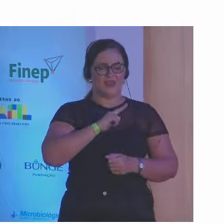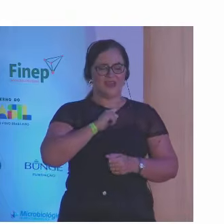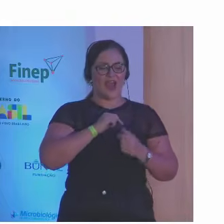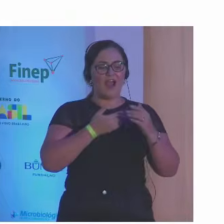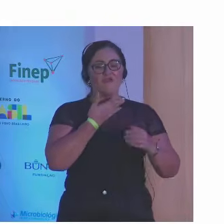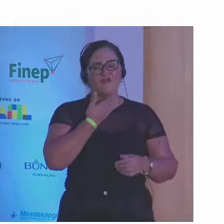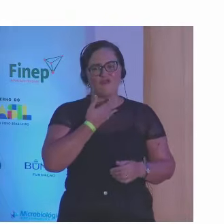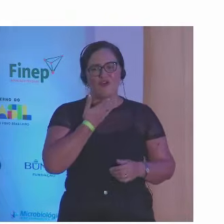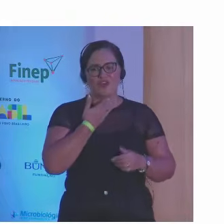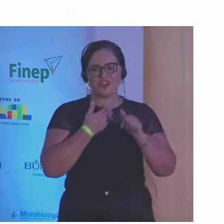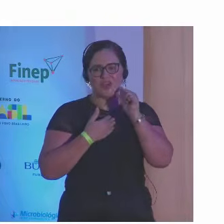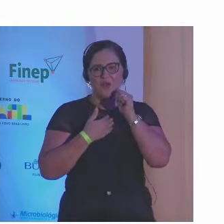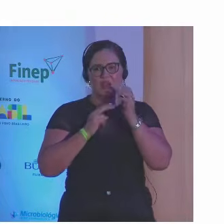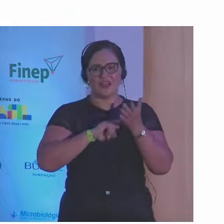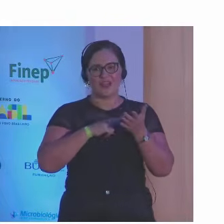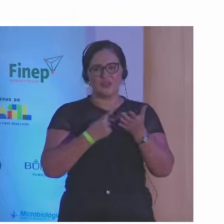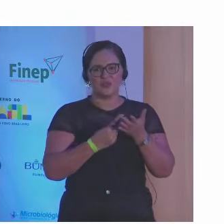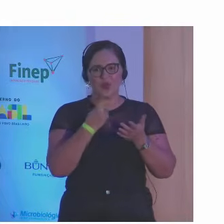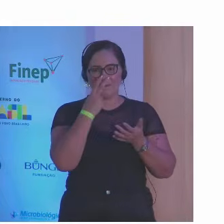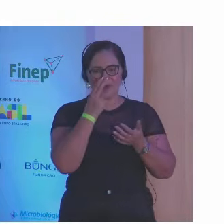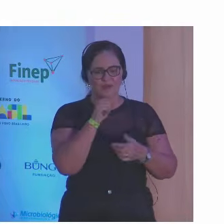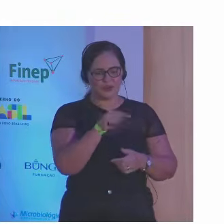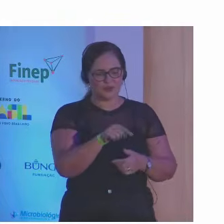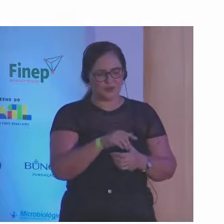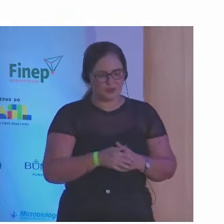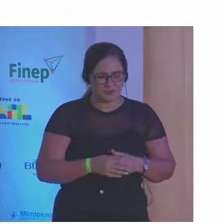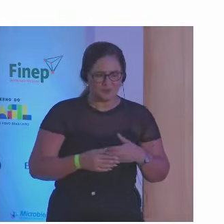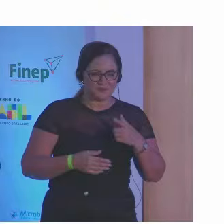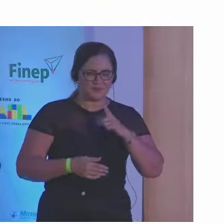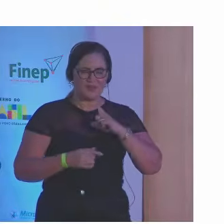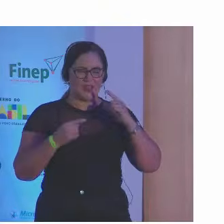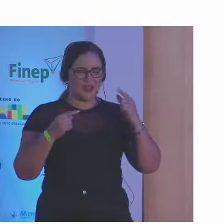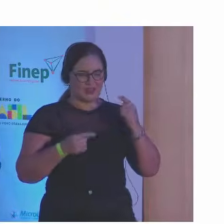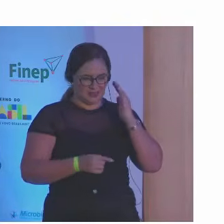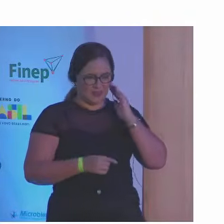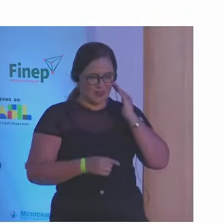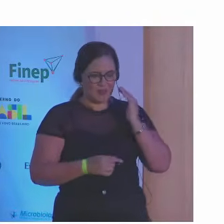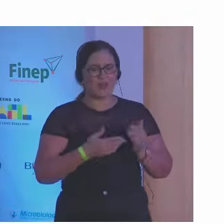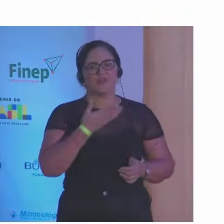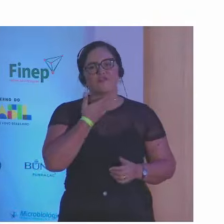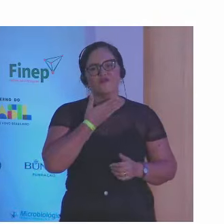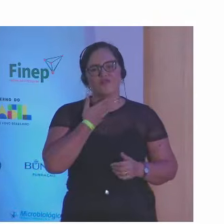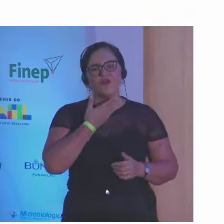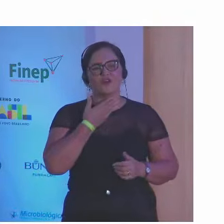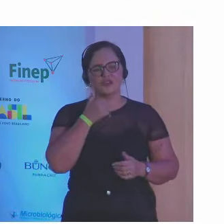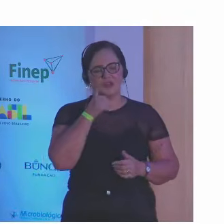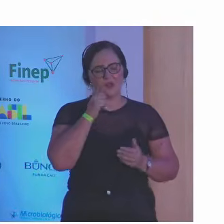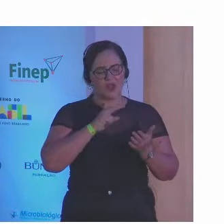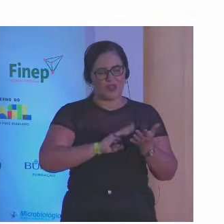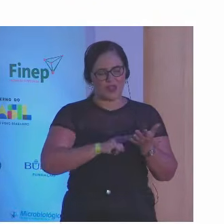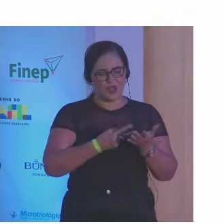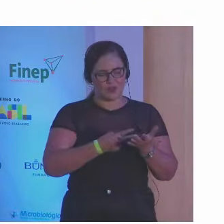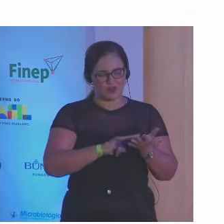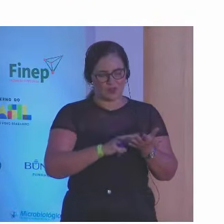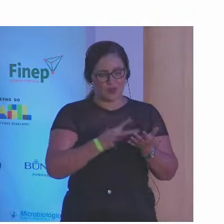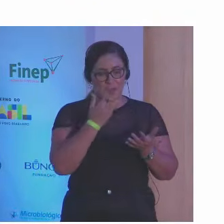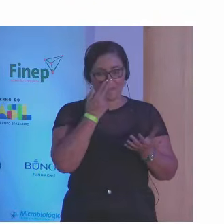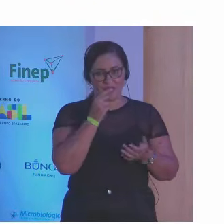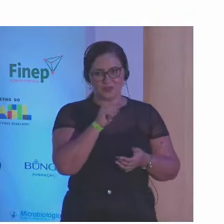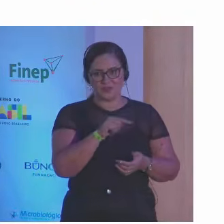were trying to combine everything, Pirata was the quiet place where we were monitoring the